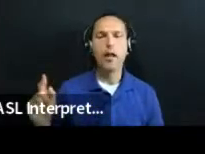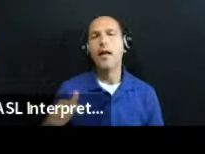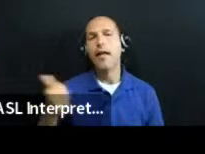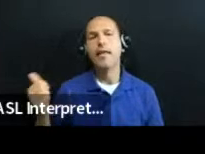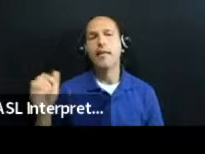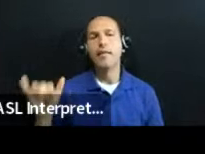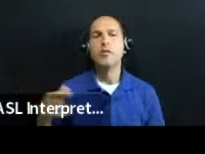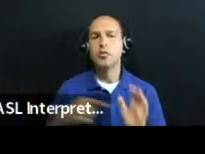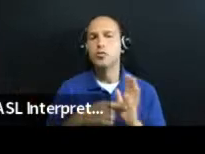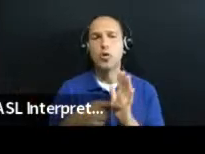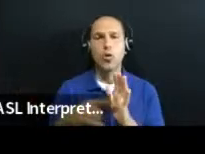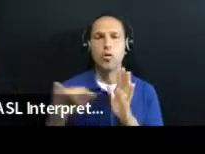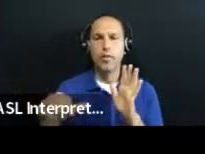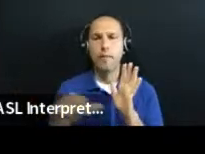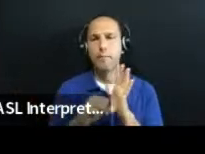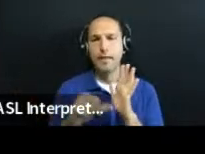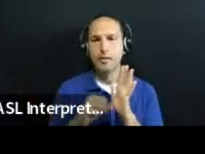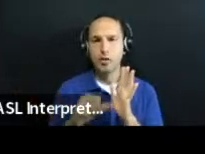what the page is about.